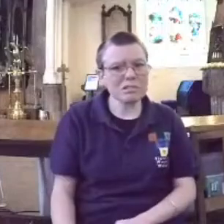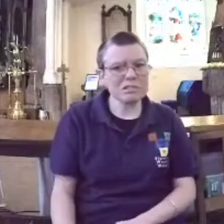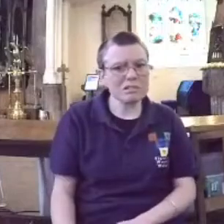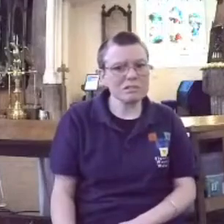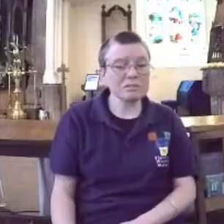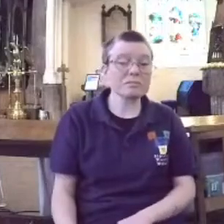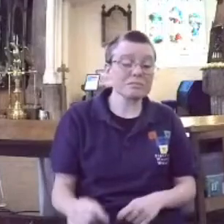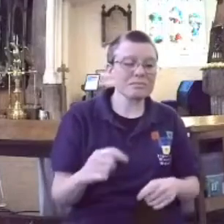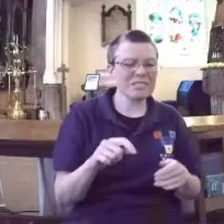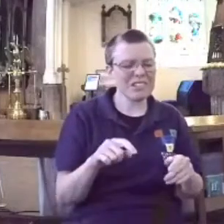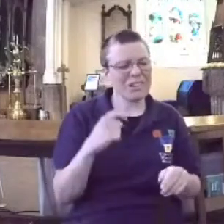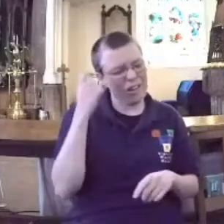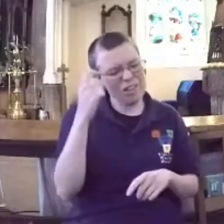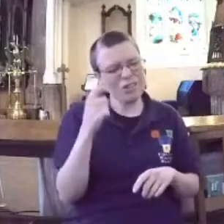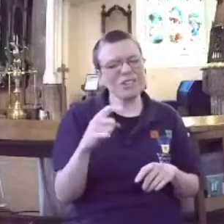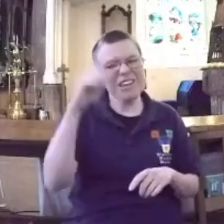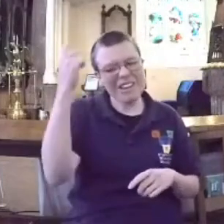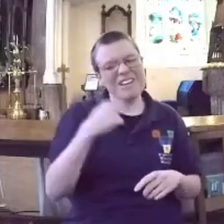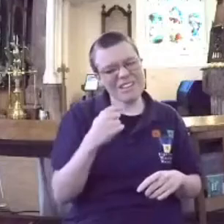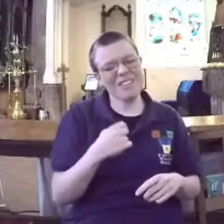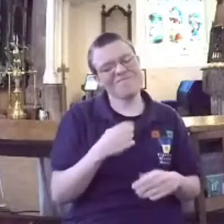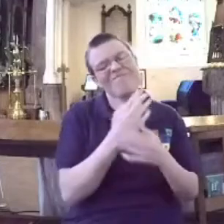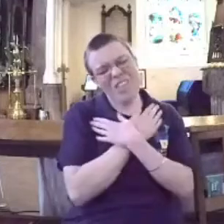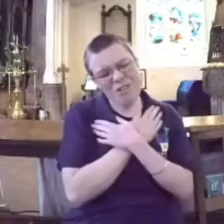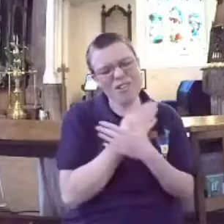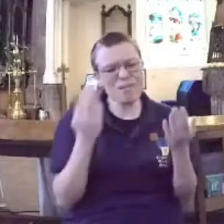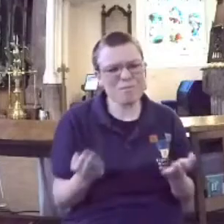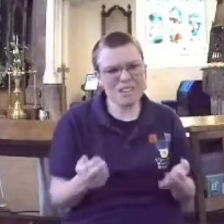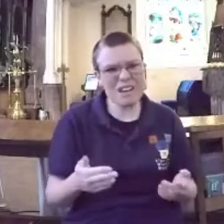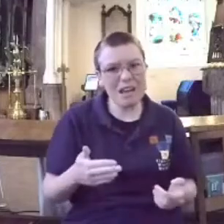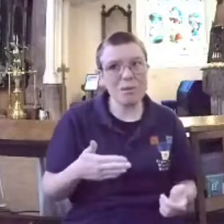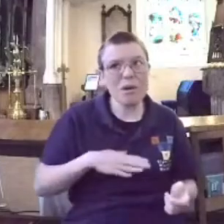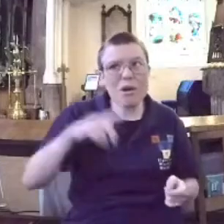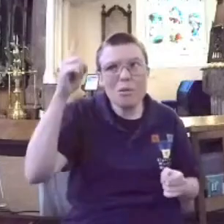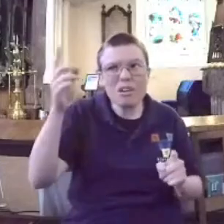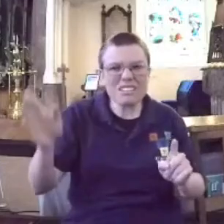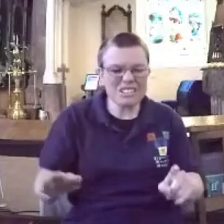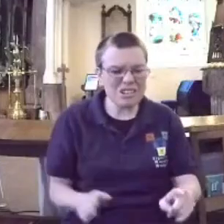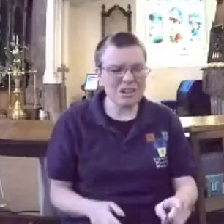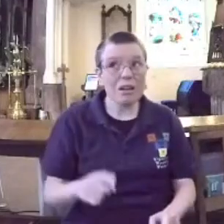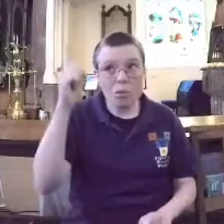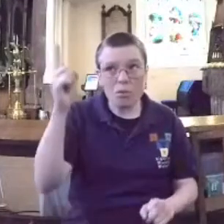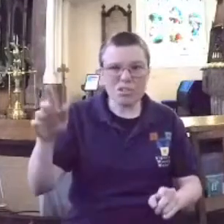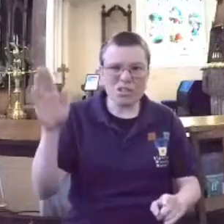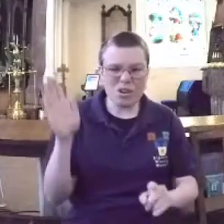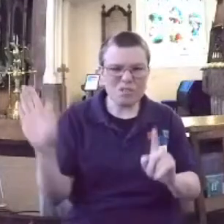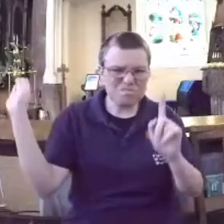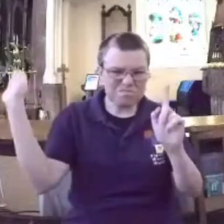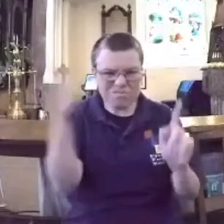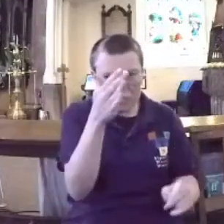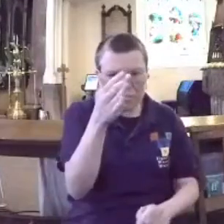to slap you. And I was angry, I suppose, because I thought God should have healed Robert, and he wasn't with us, and he ought to